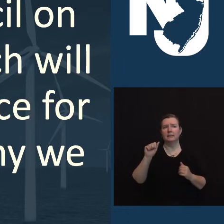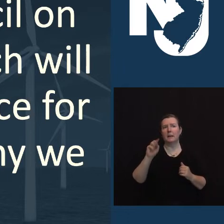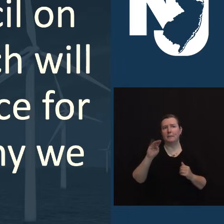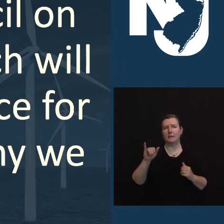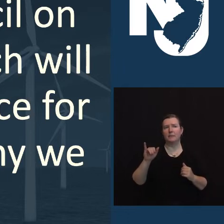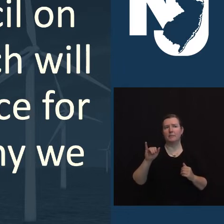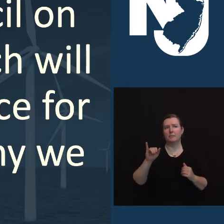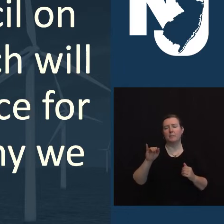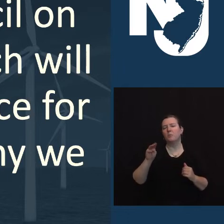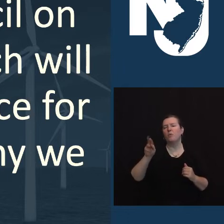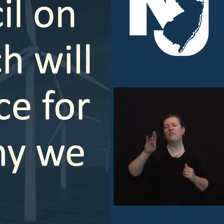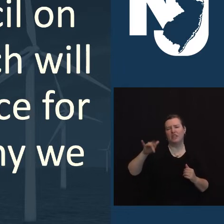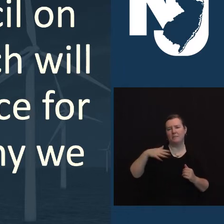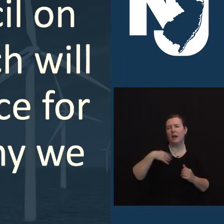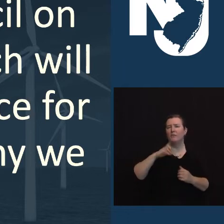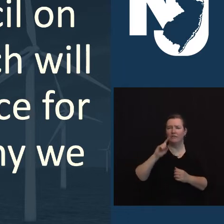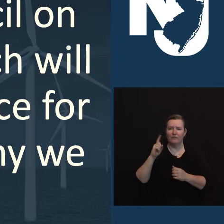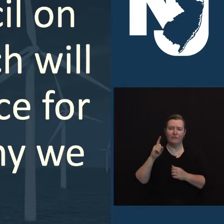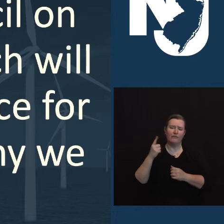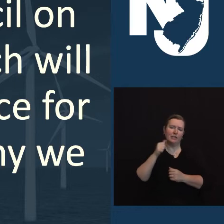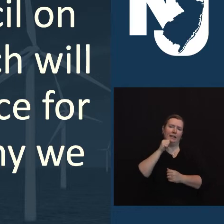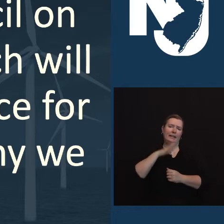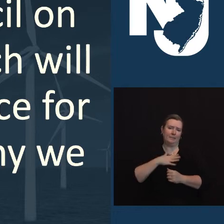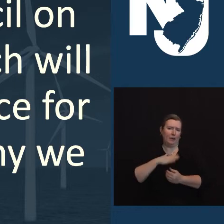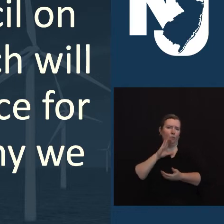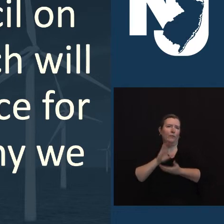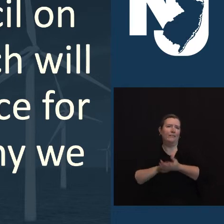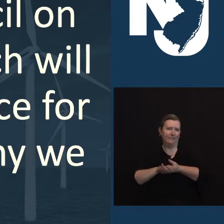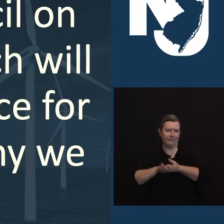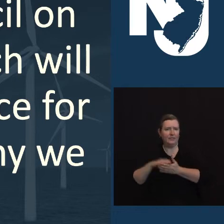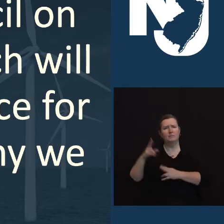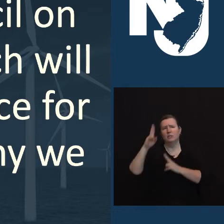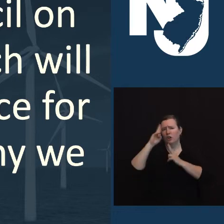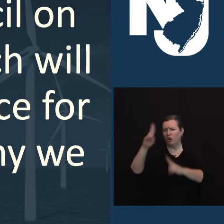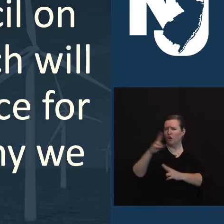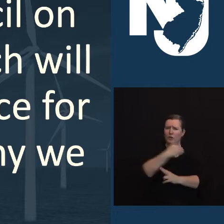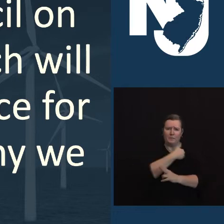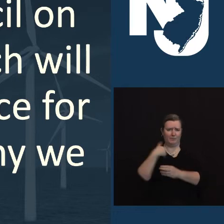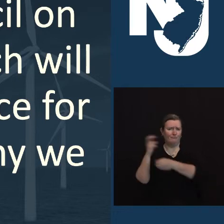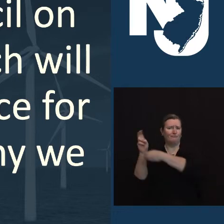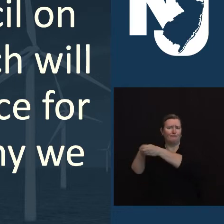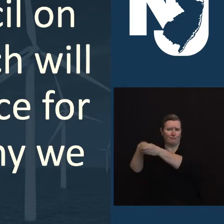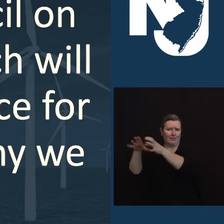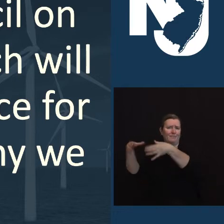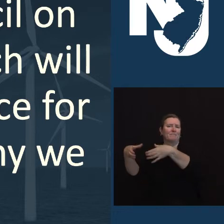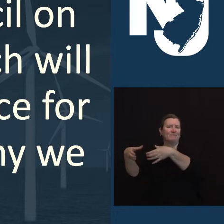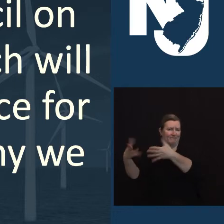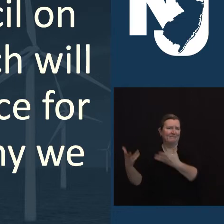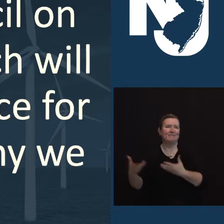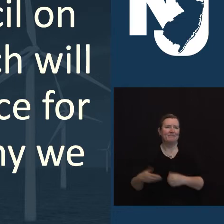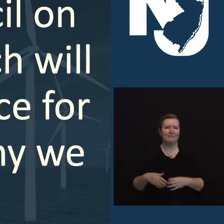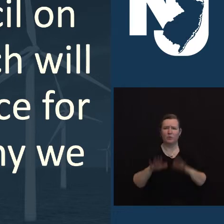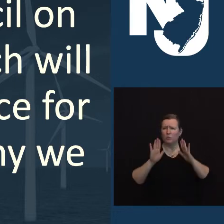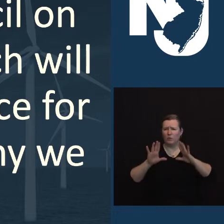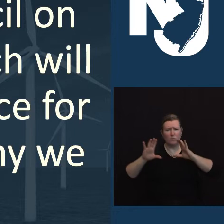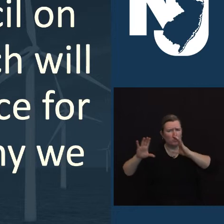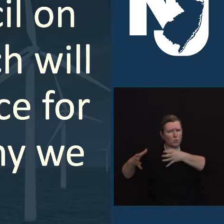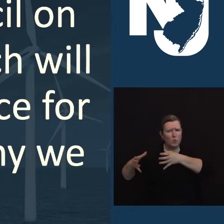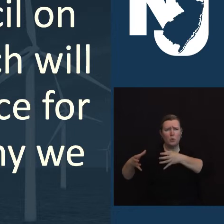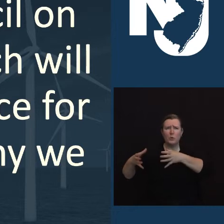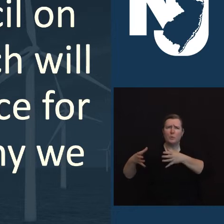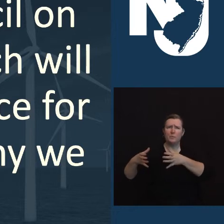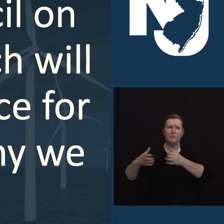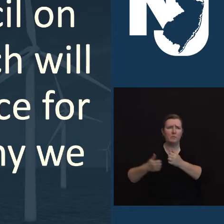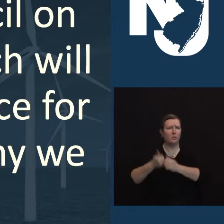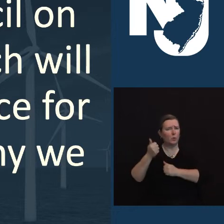way, it is a great group, a mix skewed toward Jersey folks, but with some national and international names. It's a